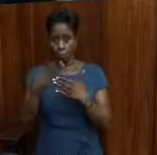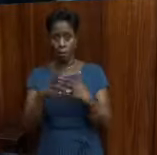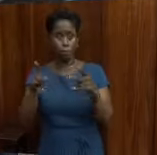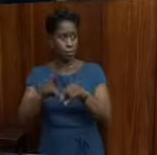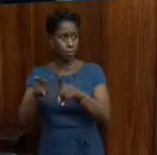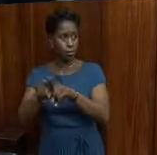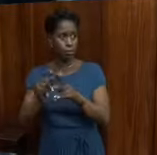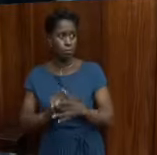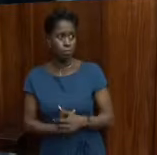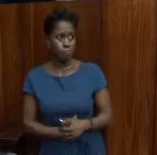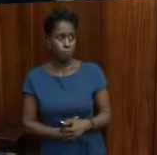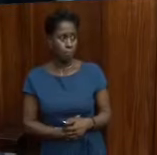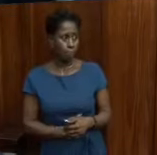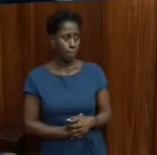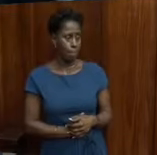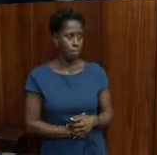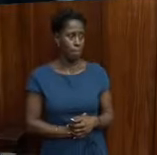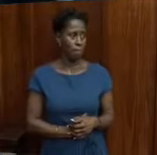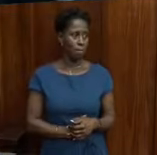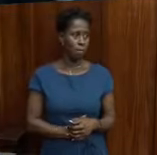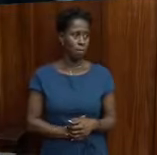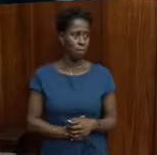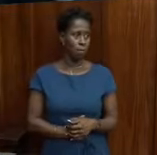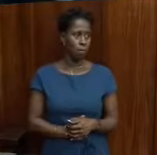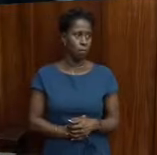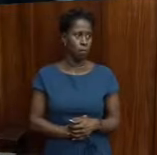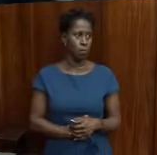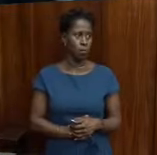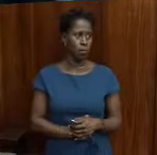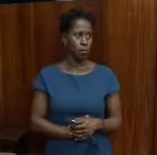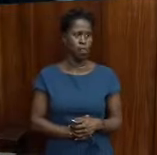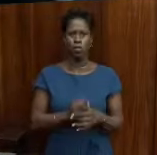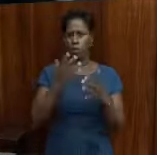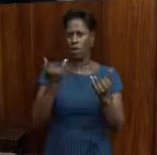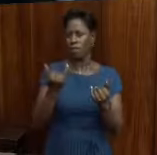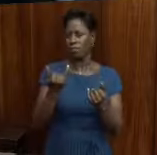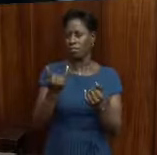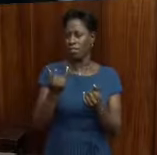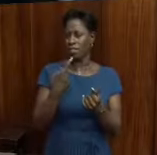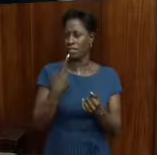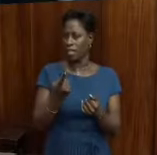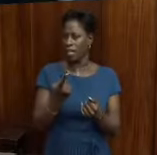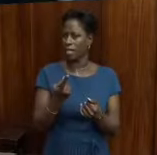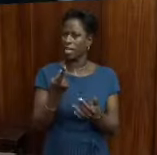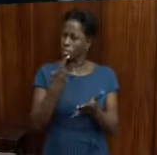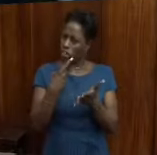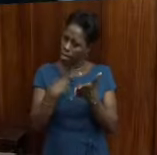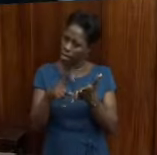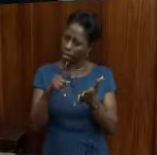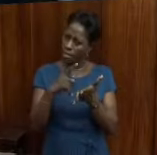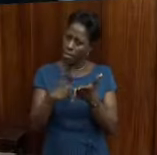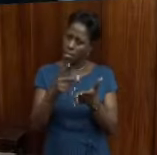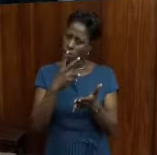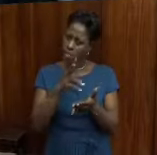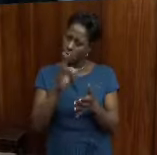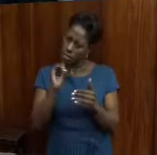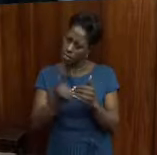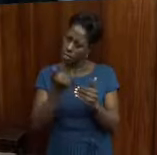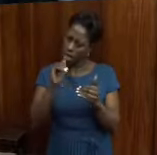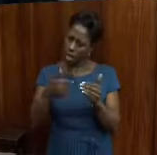of the home care program was recently undertaken, and some of its findings revealed the need to increase the